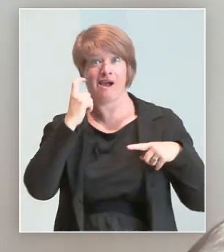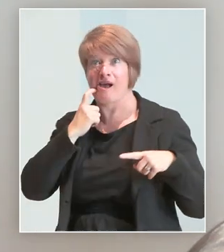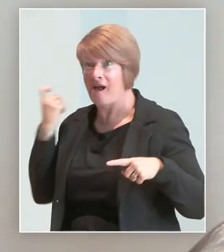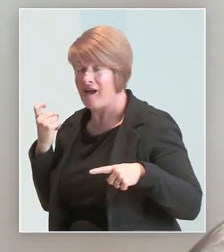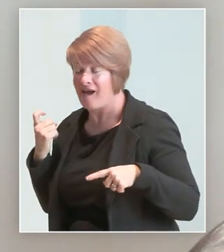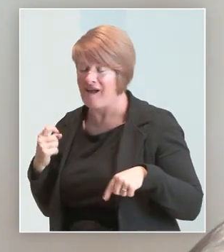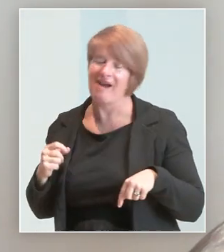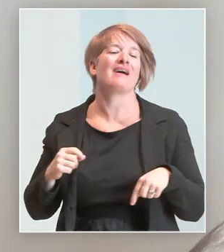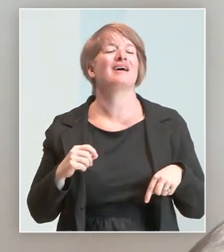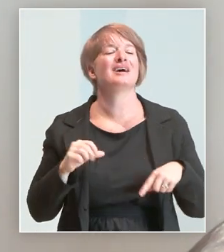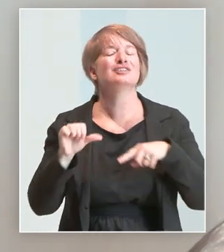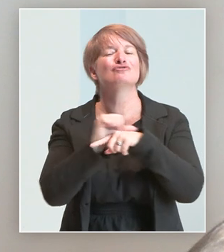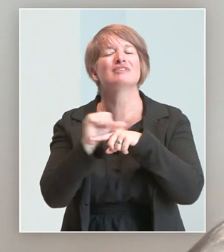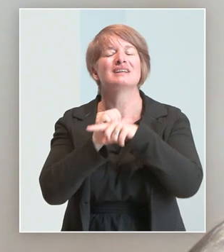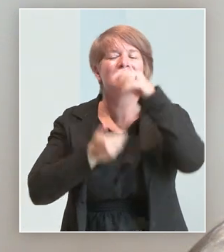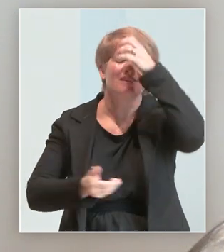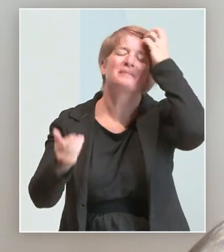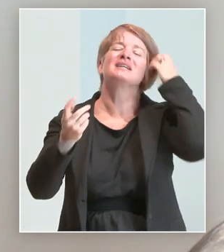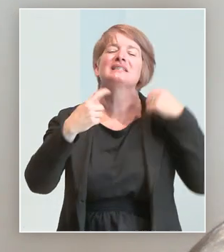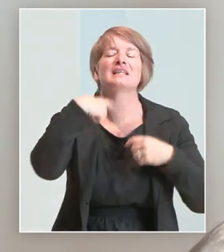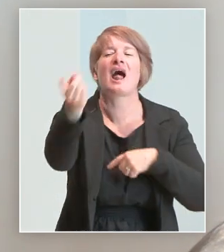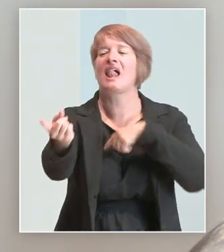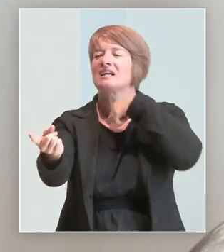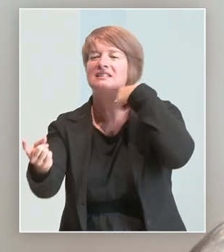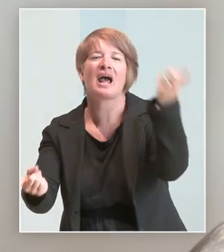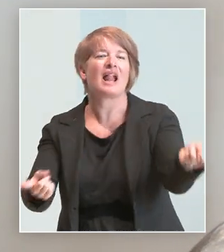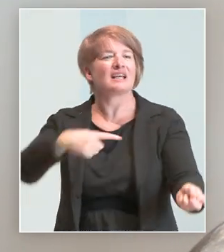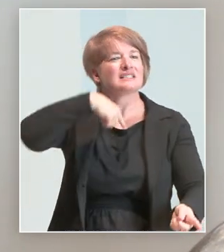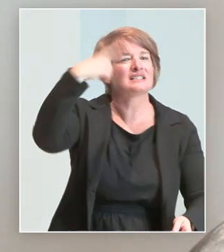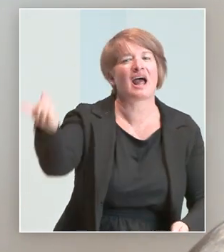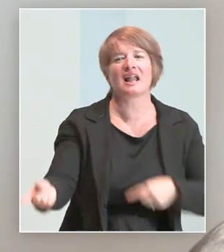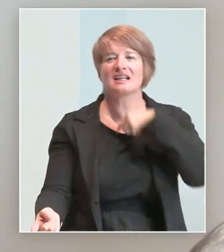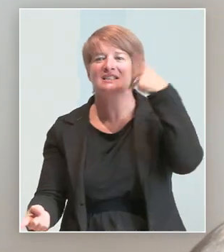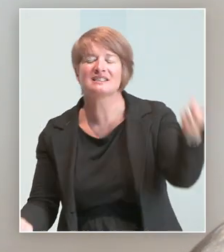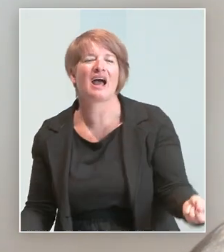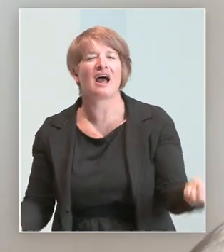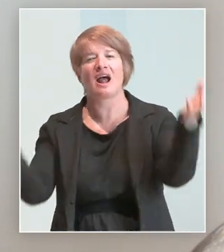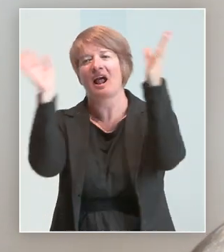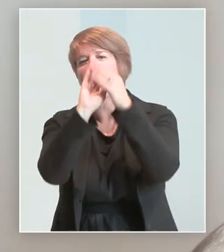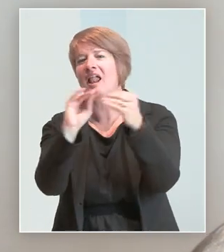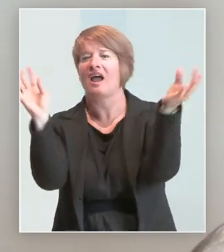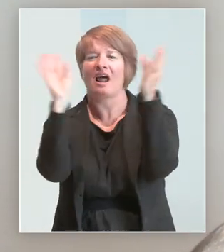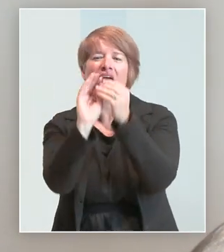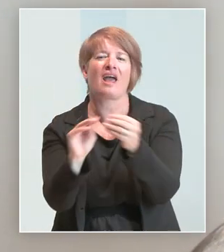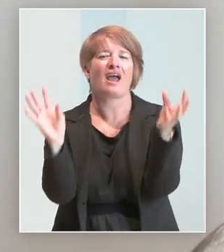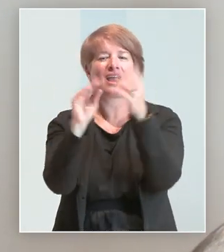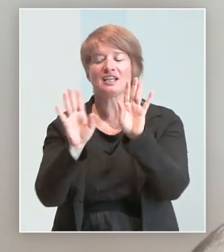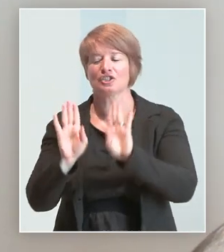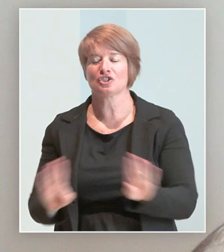training invited me to tell and tell, unraveling the tapestry of the edict. Children